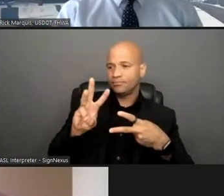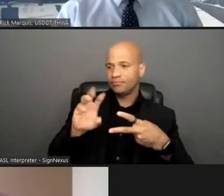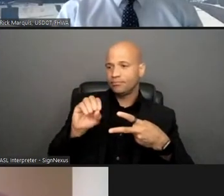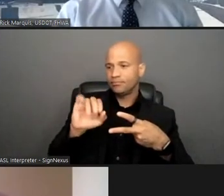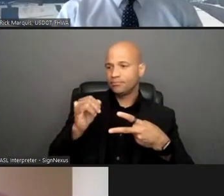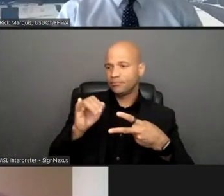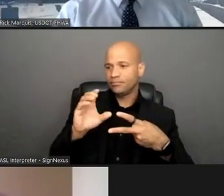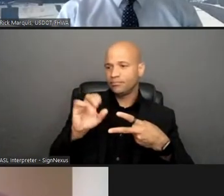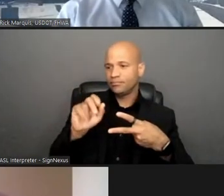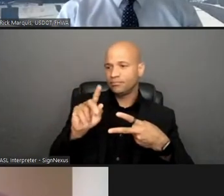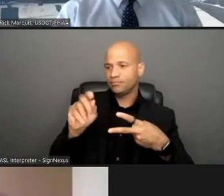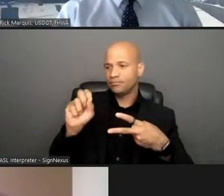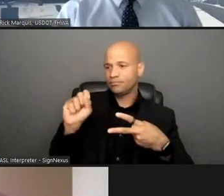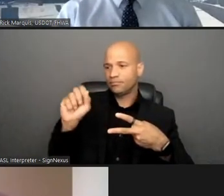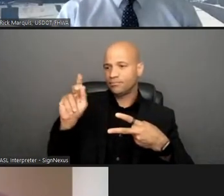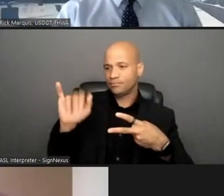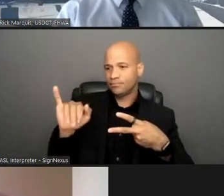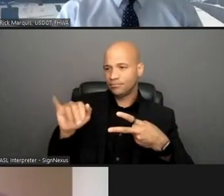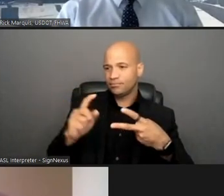Diallo